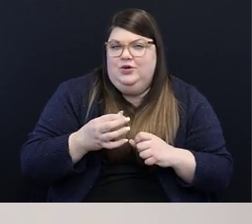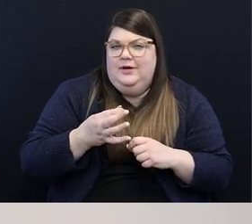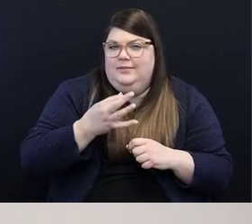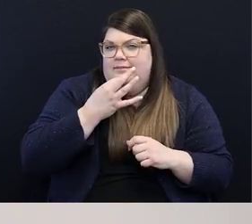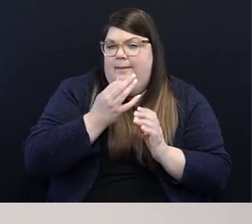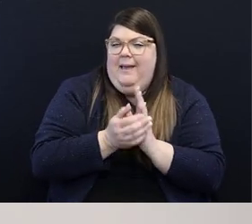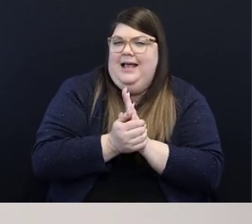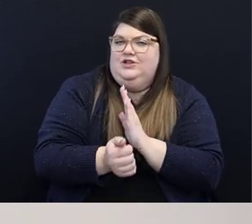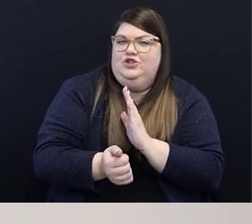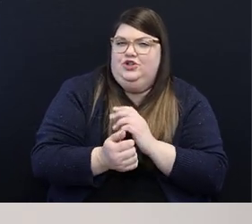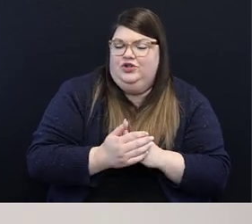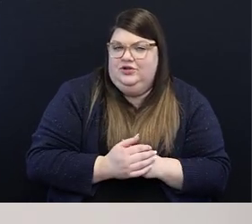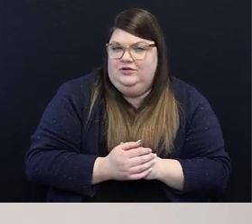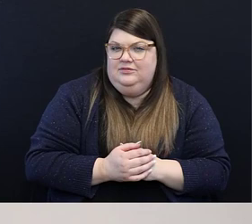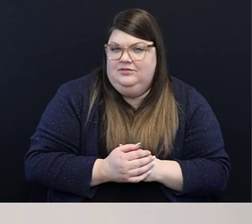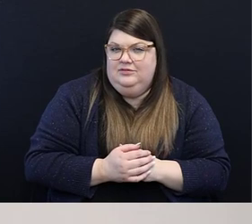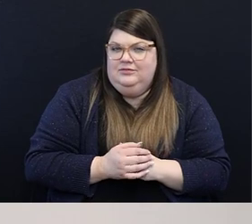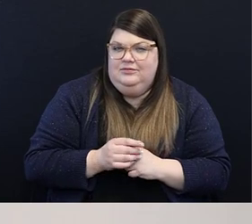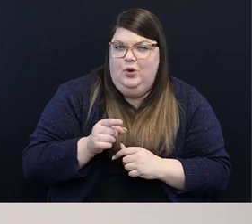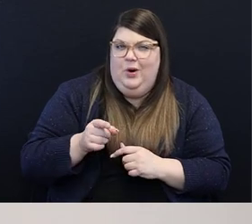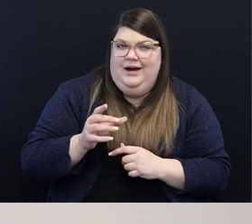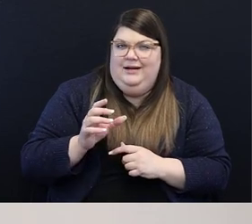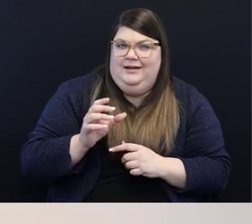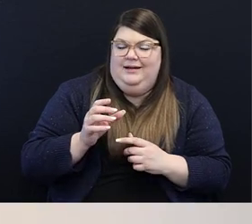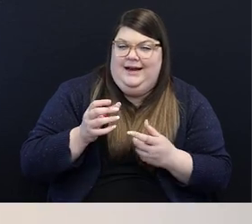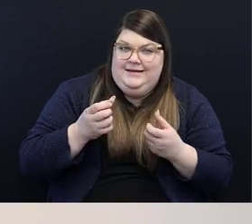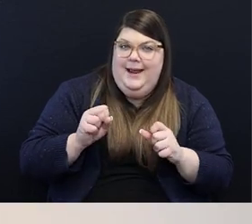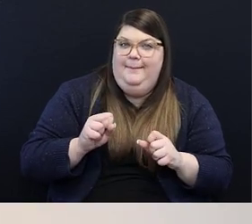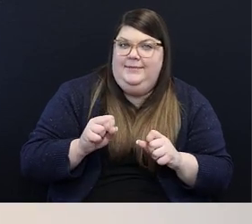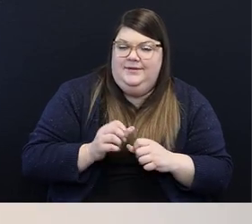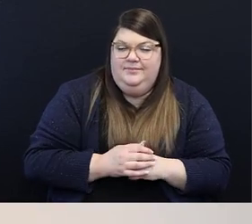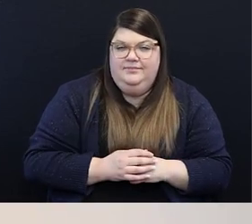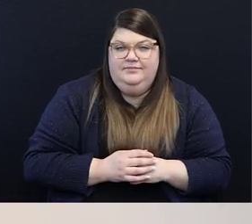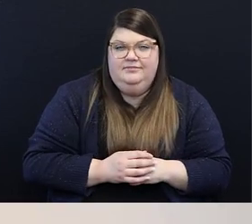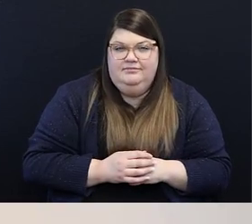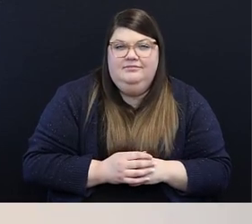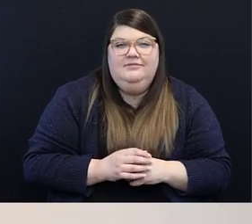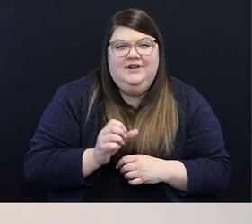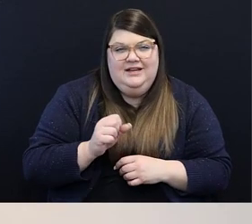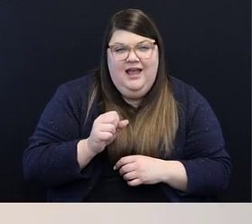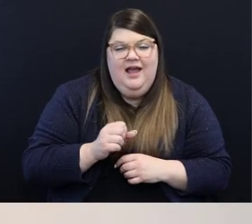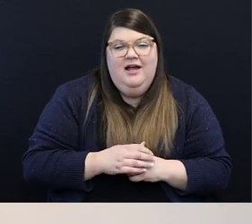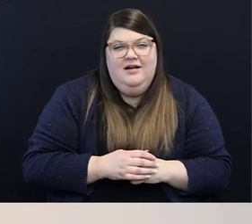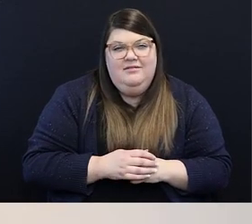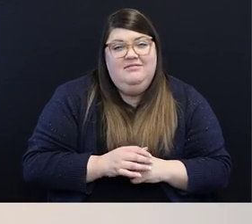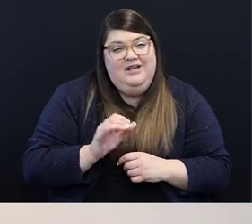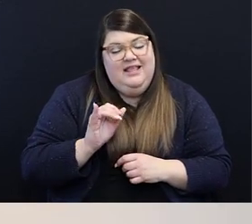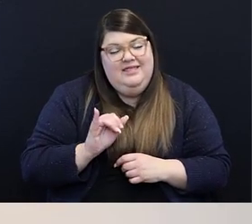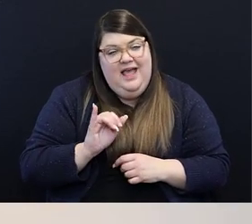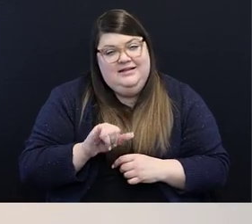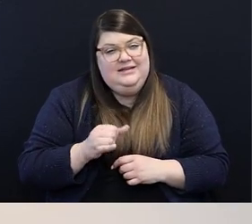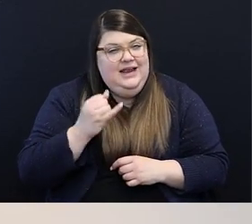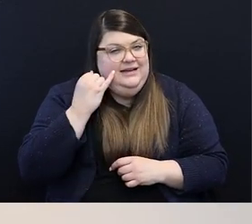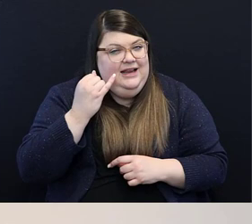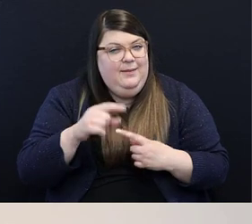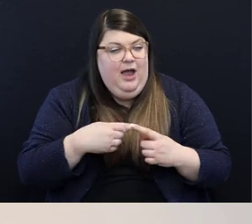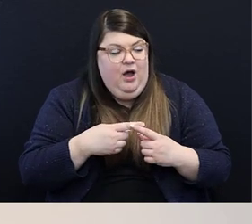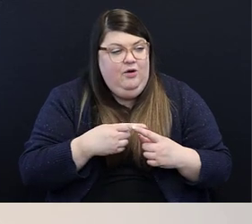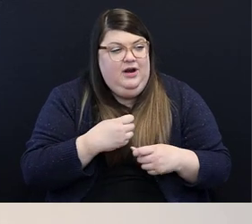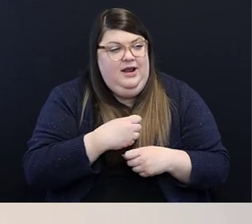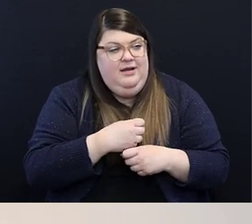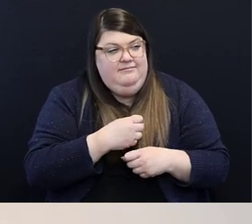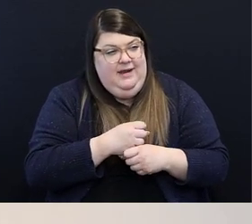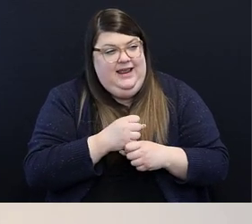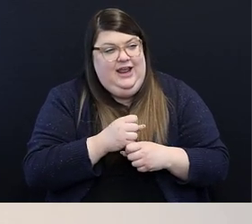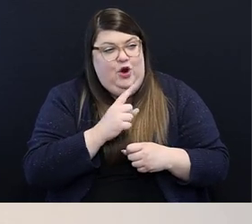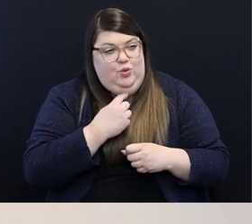a attempt at mastering the color red? Yeah, it's this objective idea about making a red painting, and that I